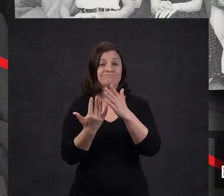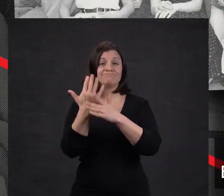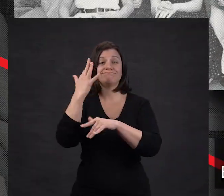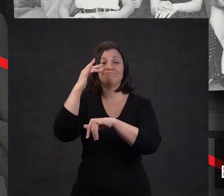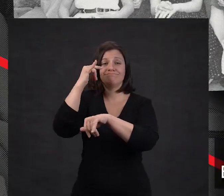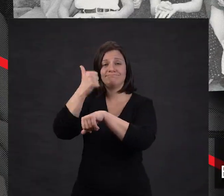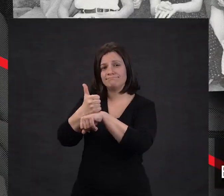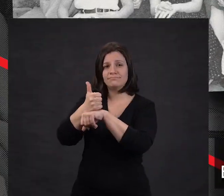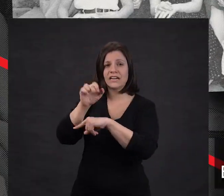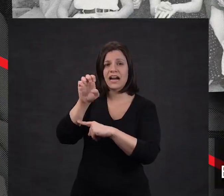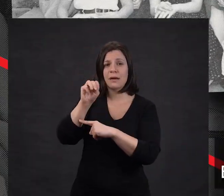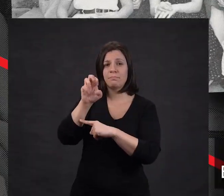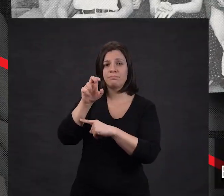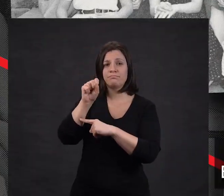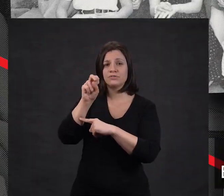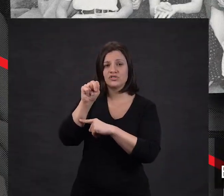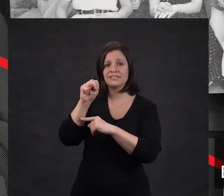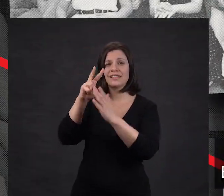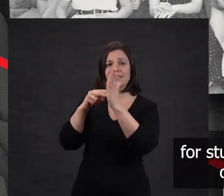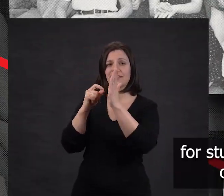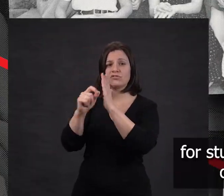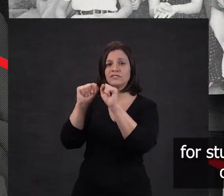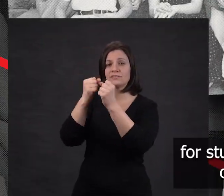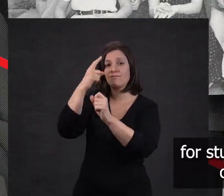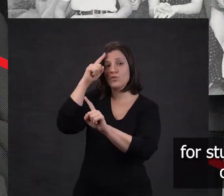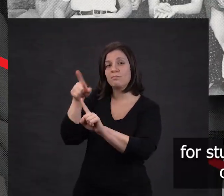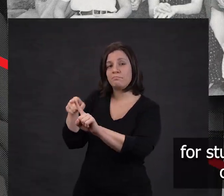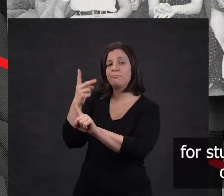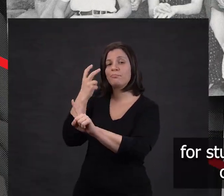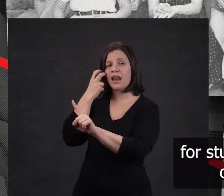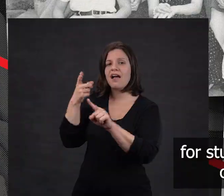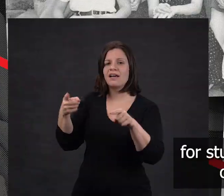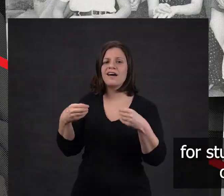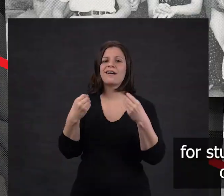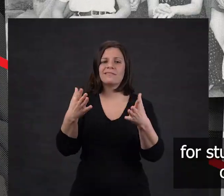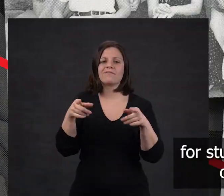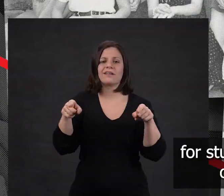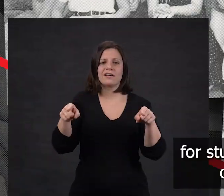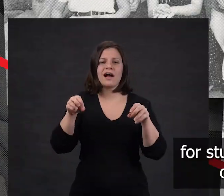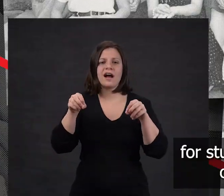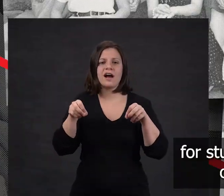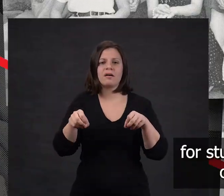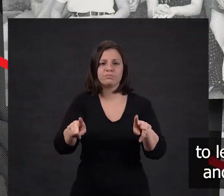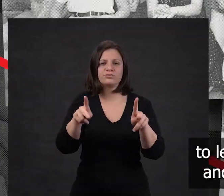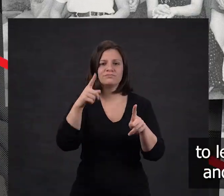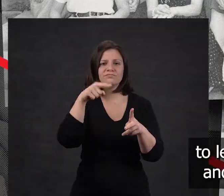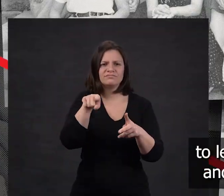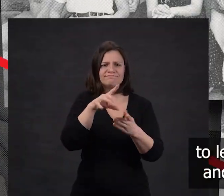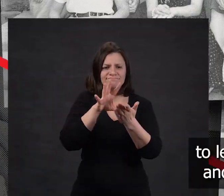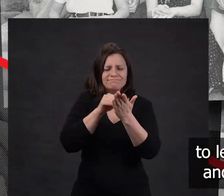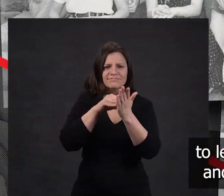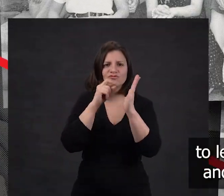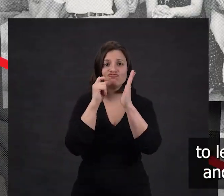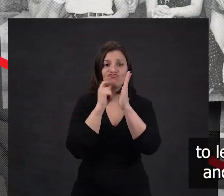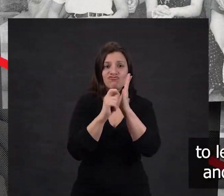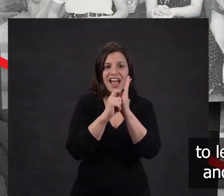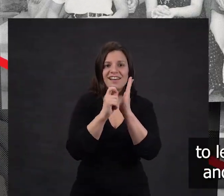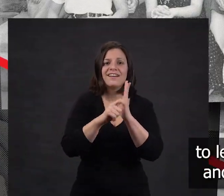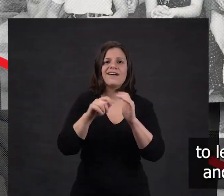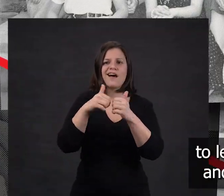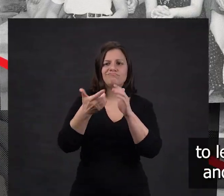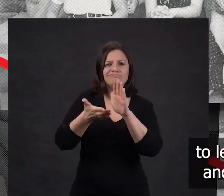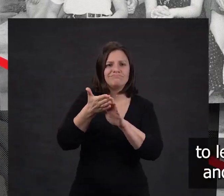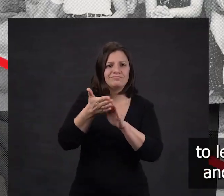and the newly formed Emerson Literary Society for students who were blind provided opportunities for students to learn to write,